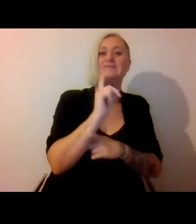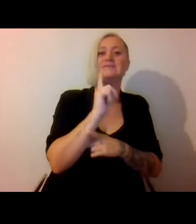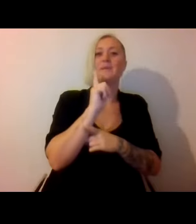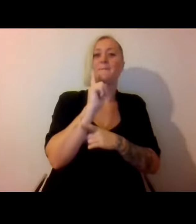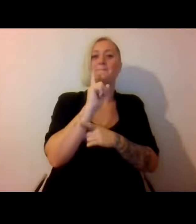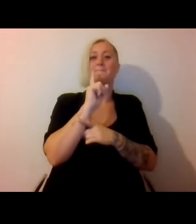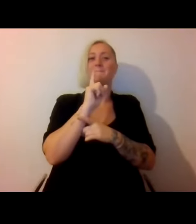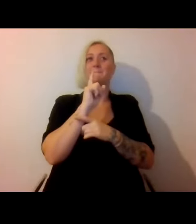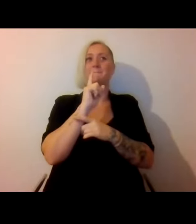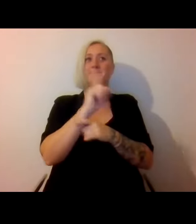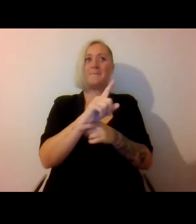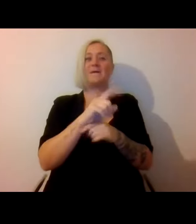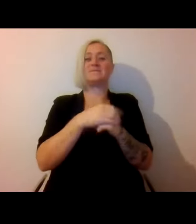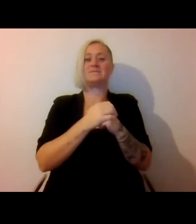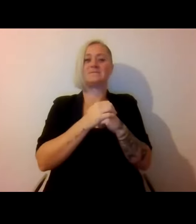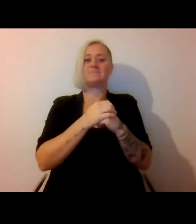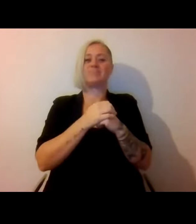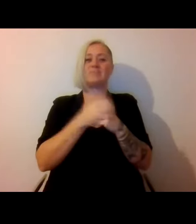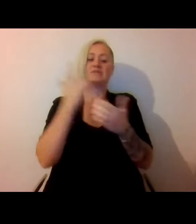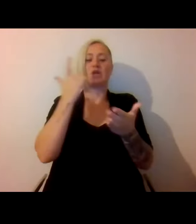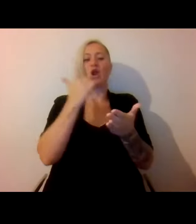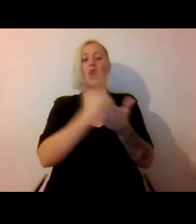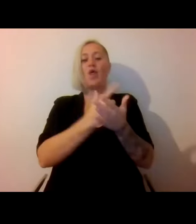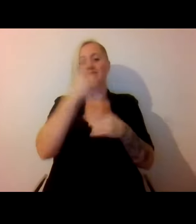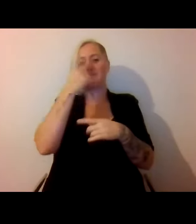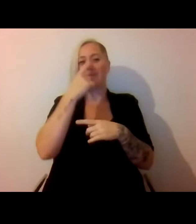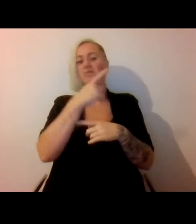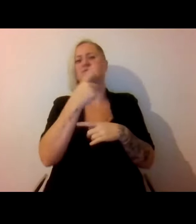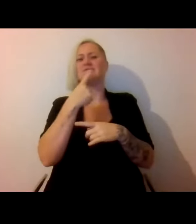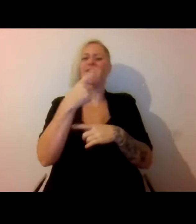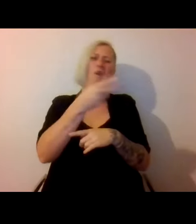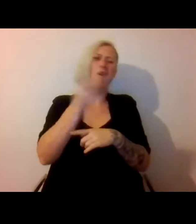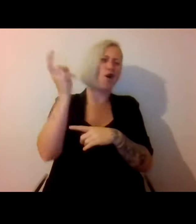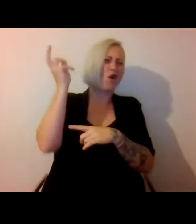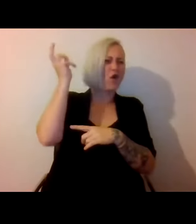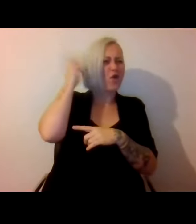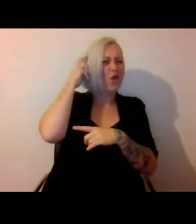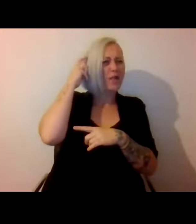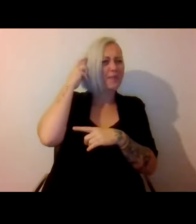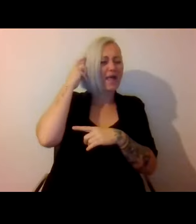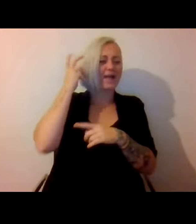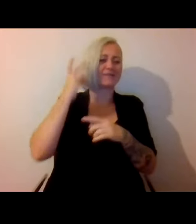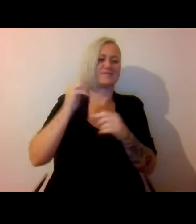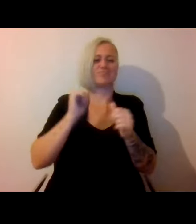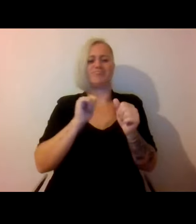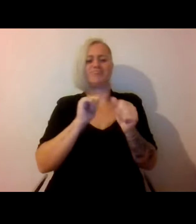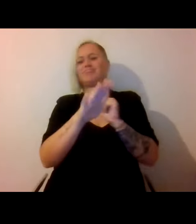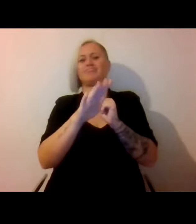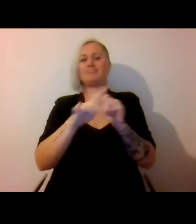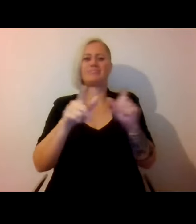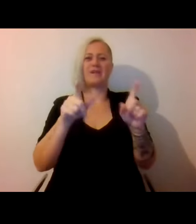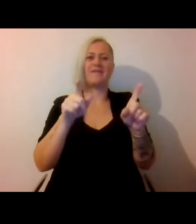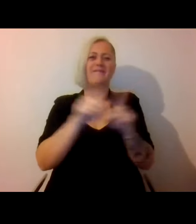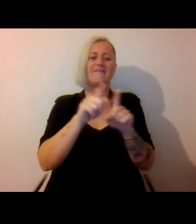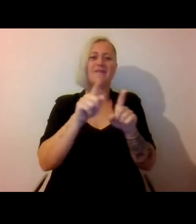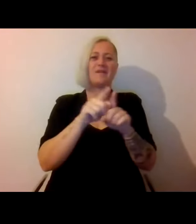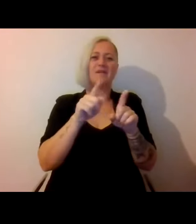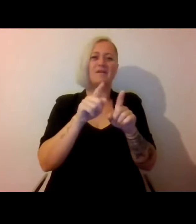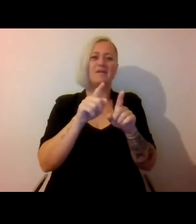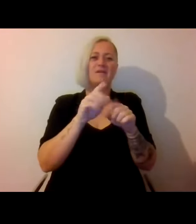So there's been a lot of claims made that the effectiveness of cochlear implants is associated with the intensity of